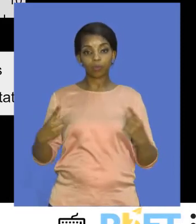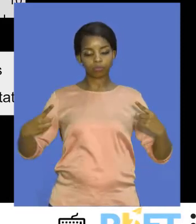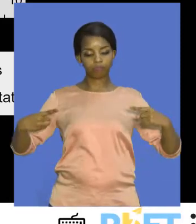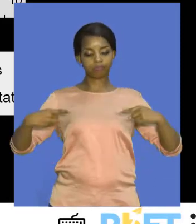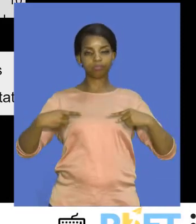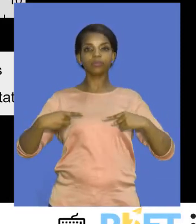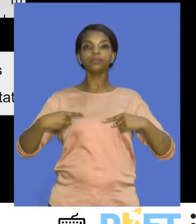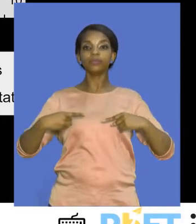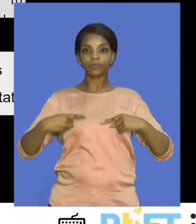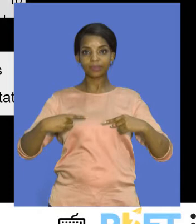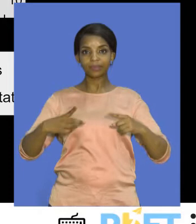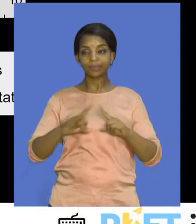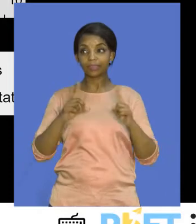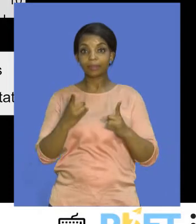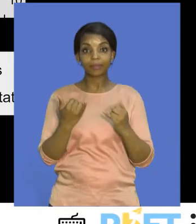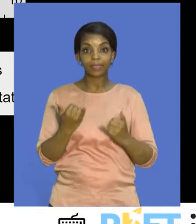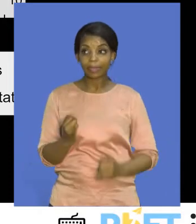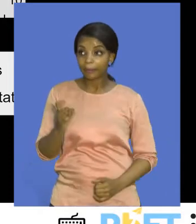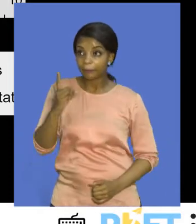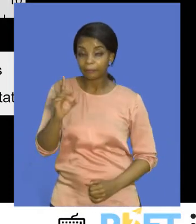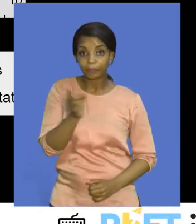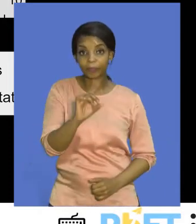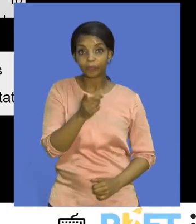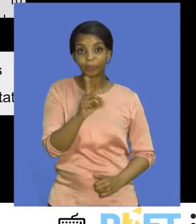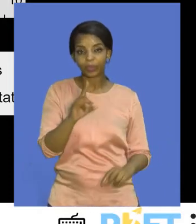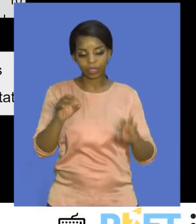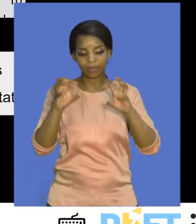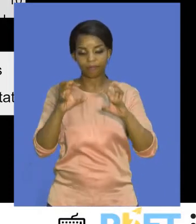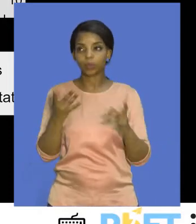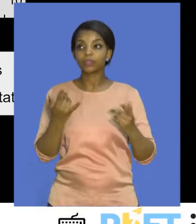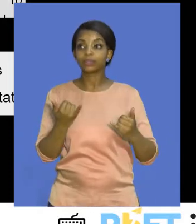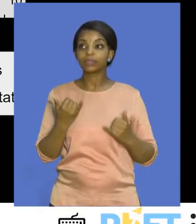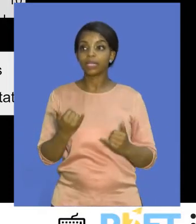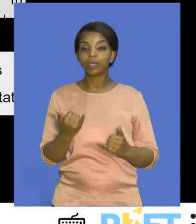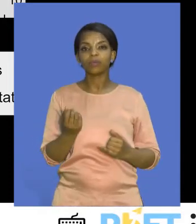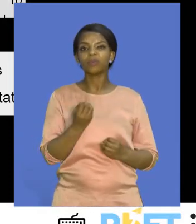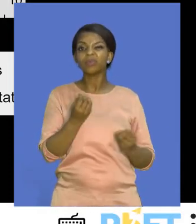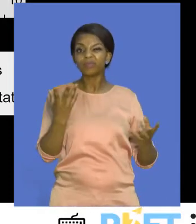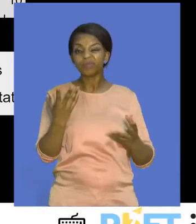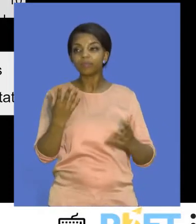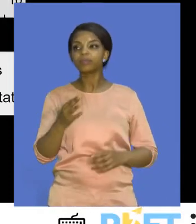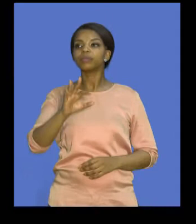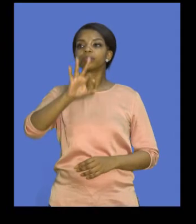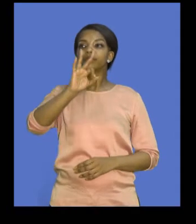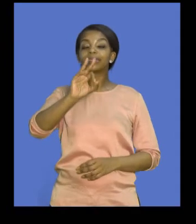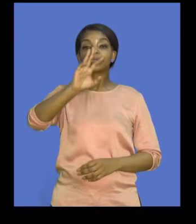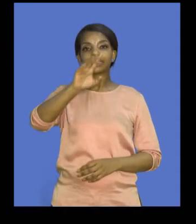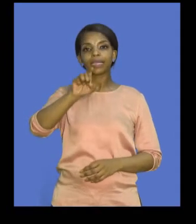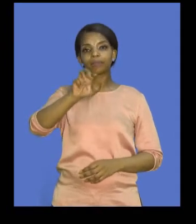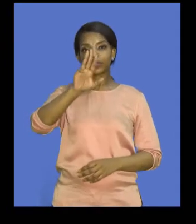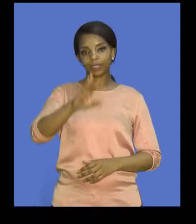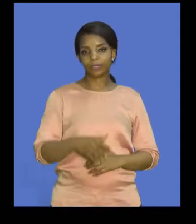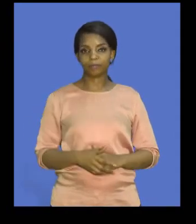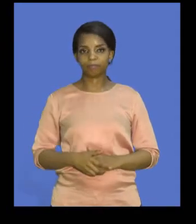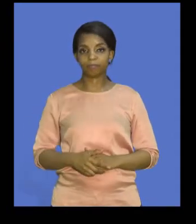case, the magnitude of the force that we need to complete our table is 39,9, right? So if it's